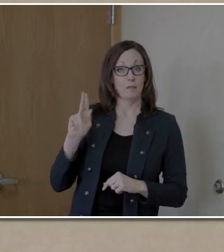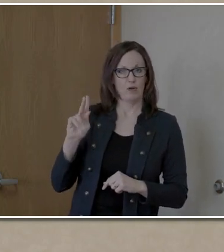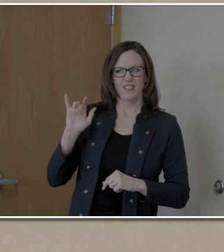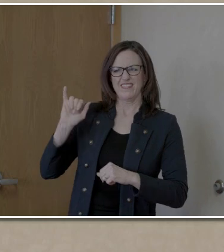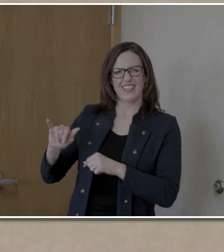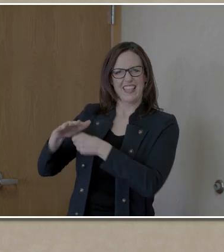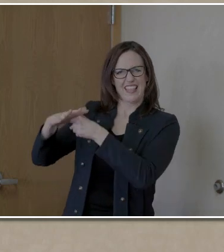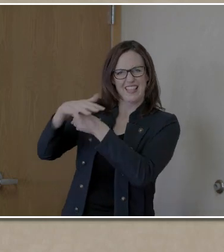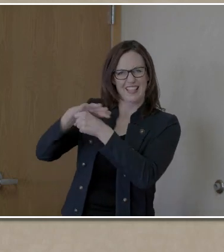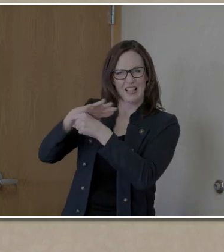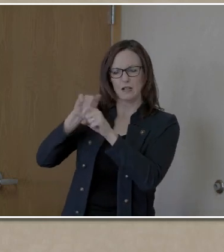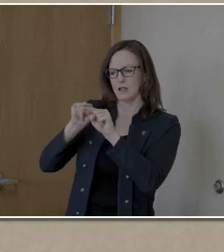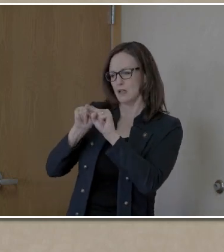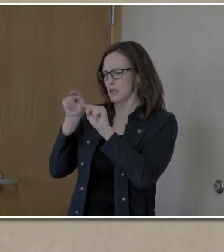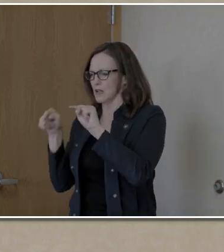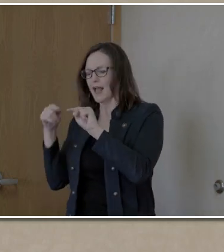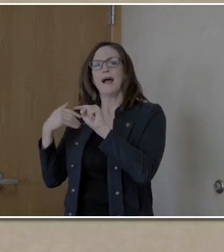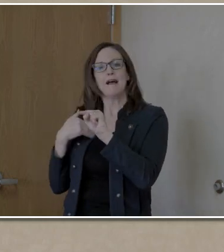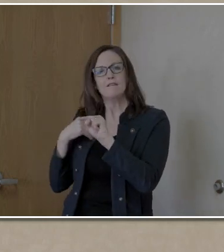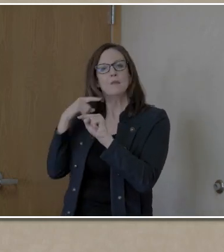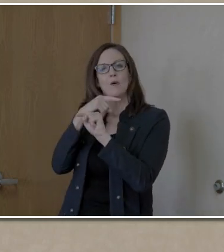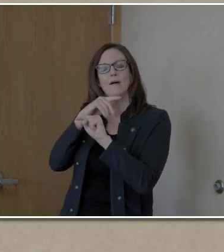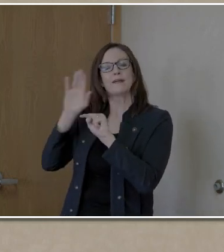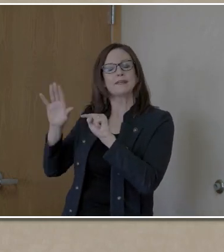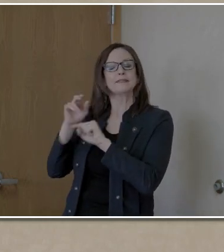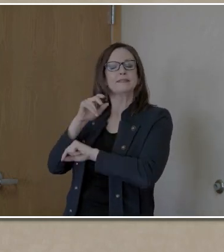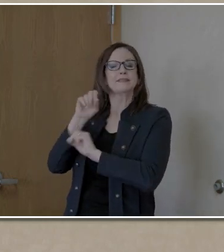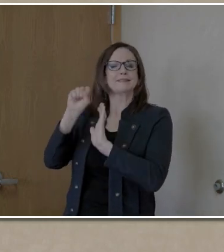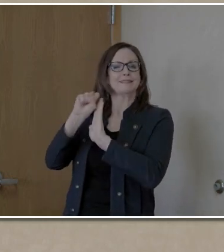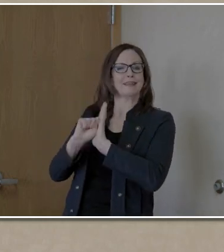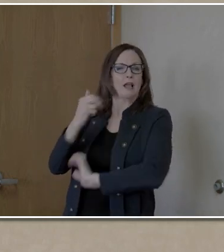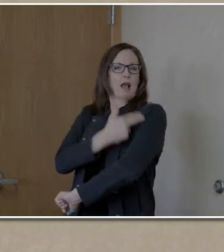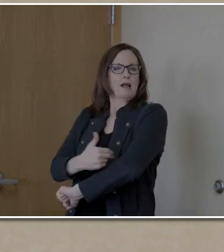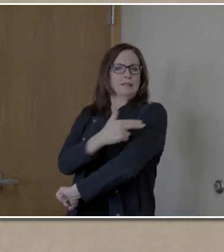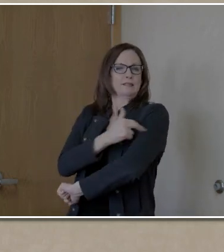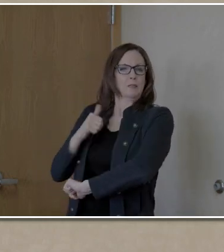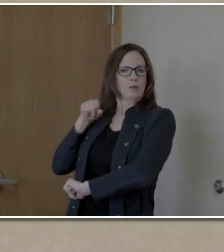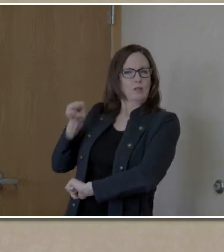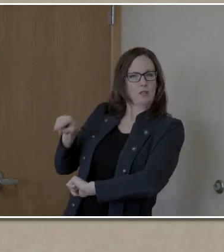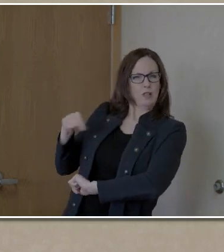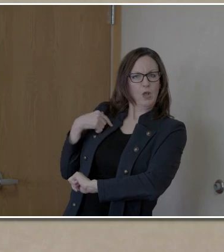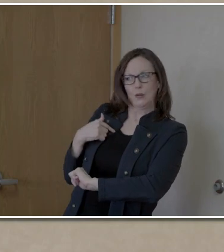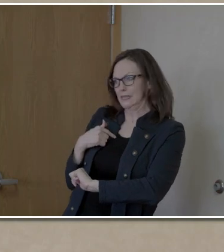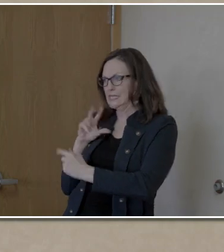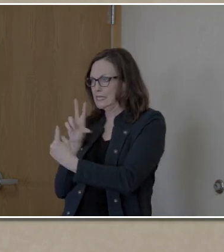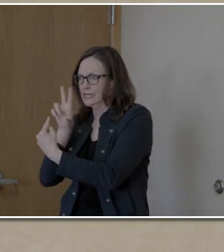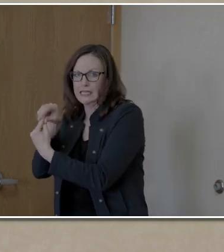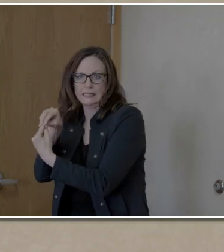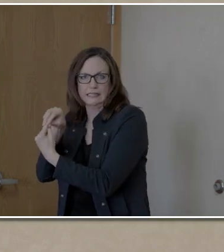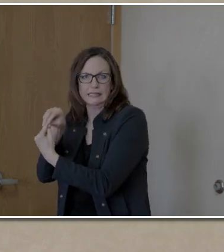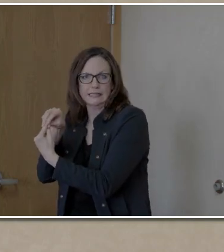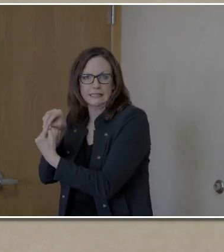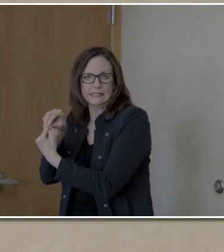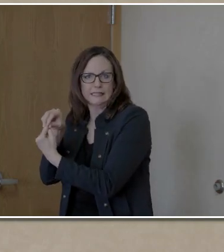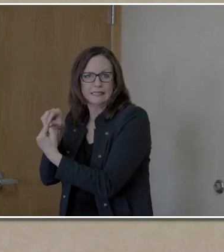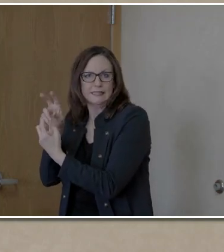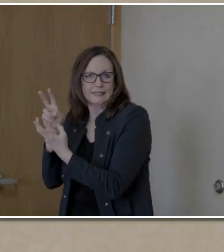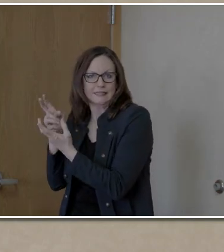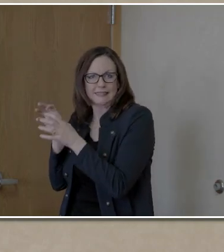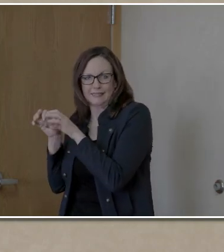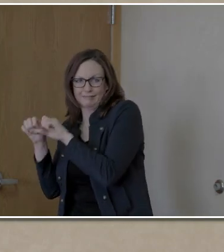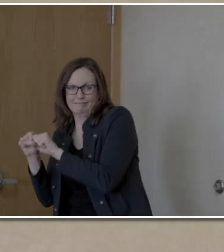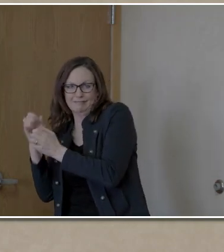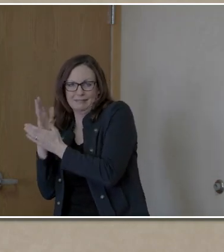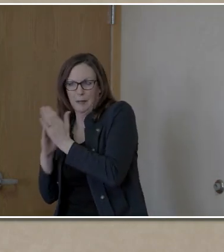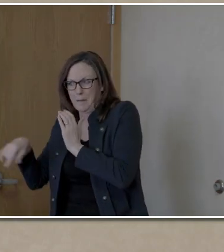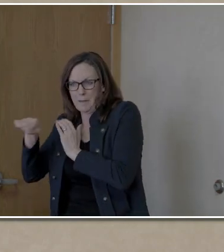resource the alternate care facility and staff services. Additionally, we are supporting state-run voluntary self-isolation